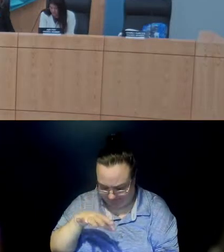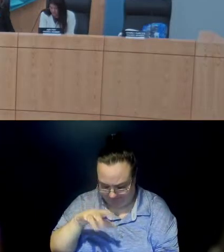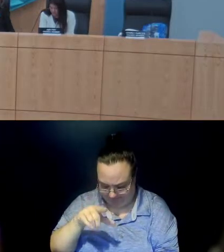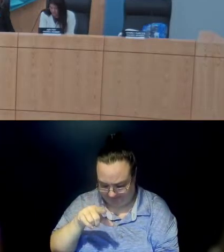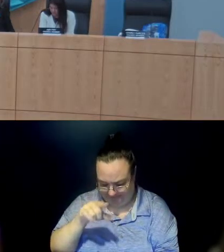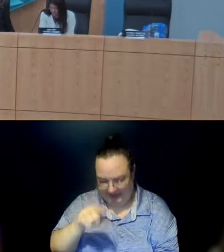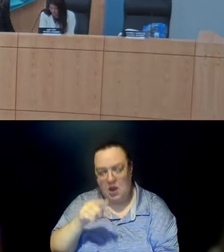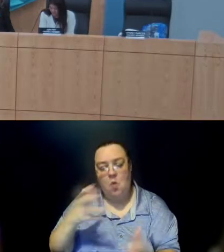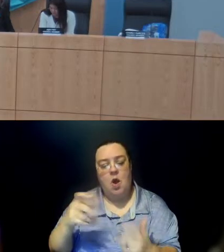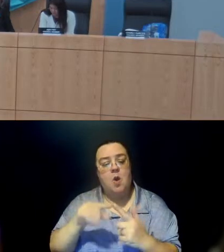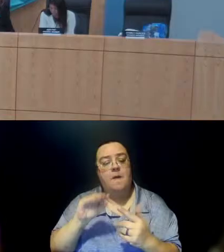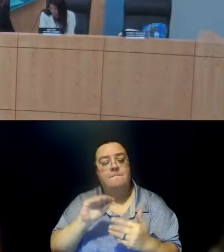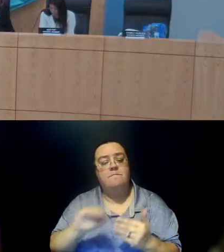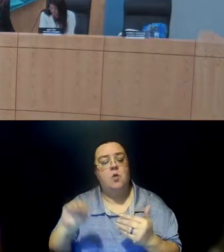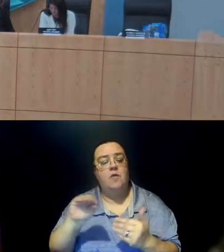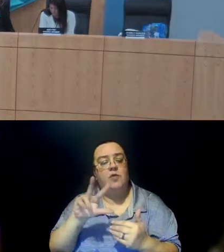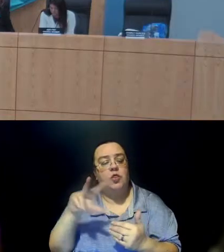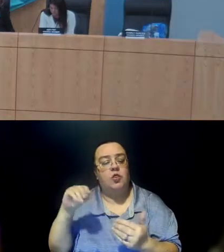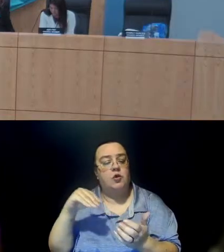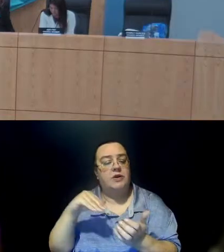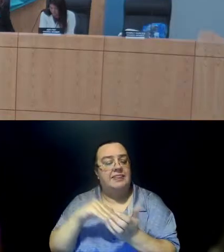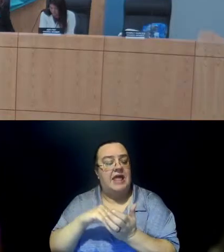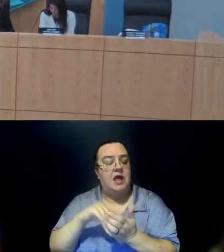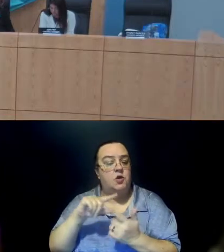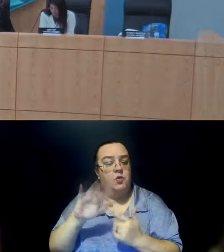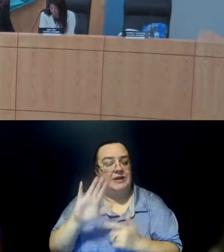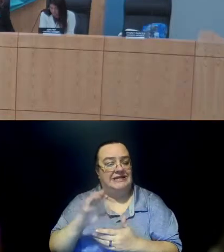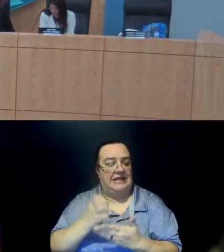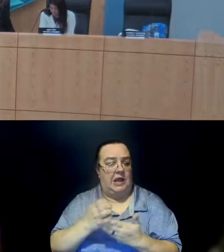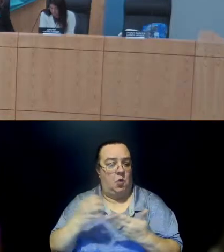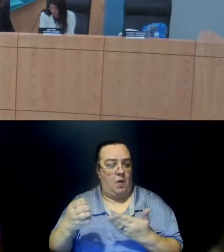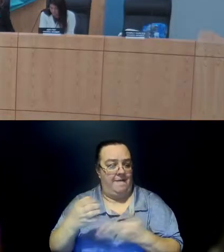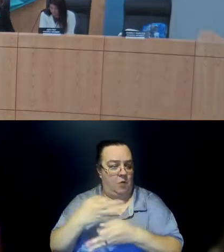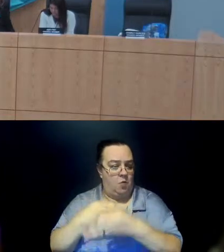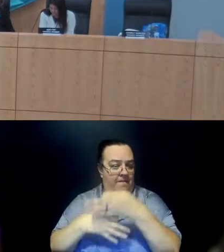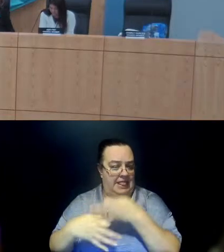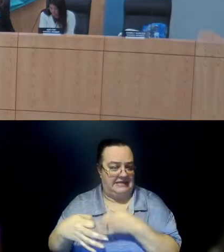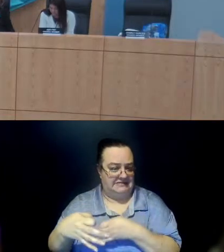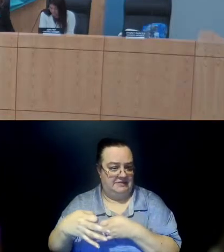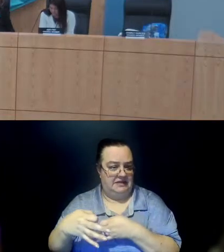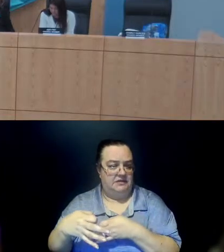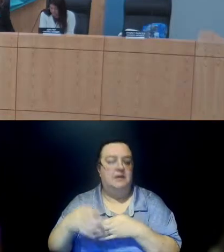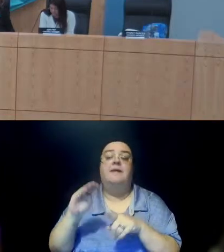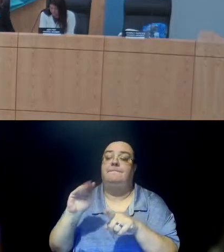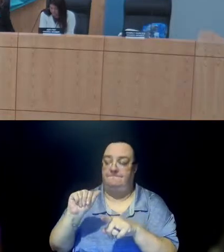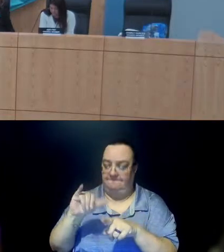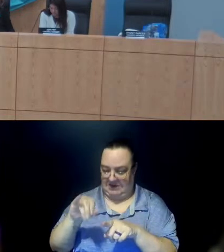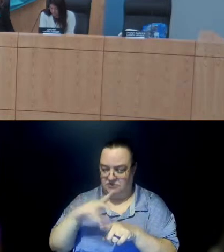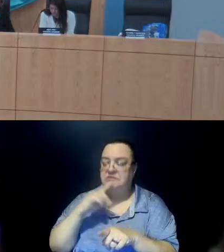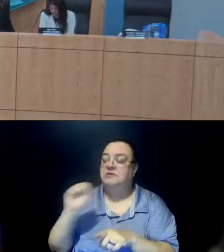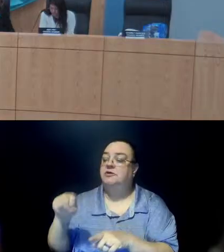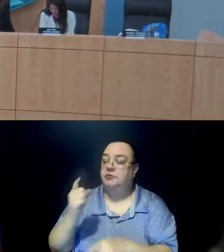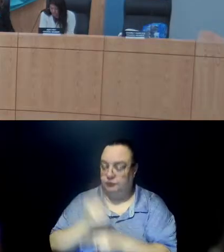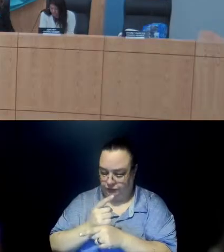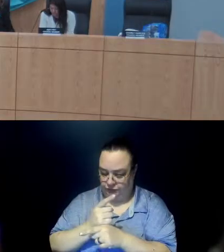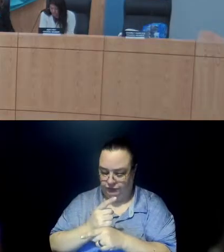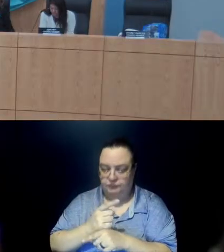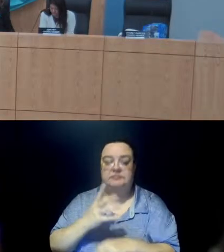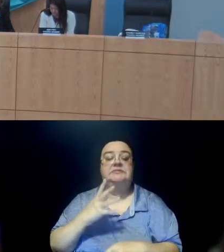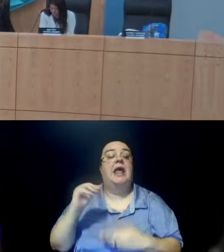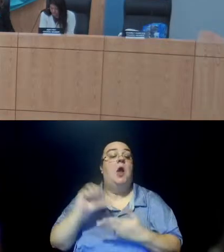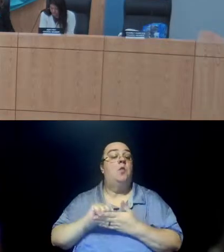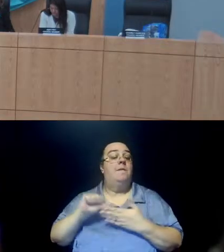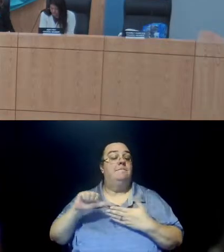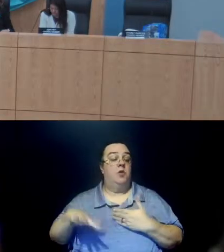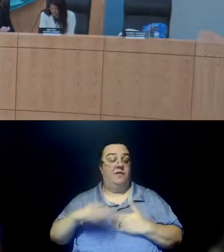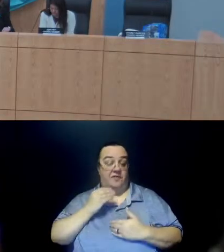He wanted to move 30,000 to his equipment replacement Right, and remove the food